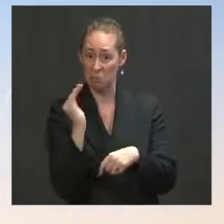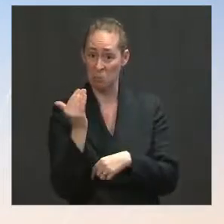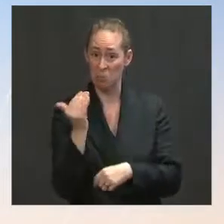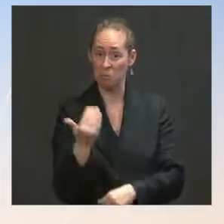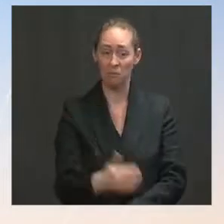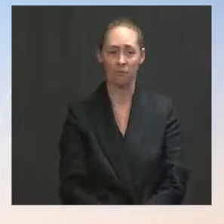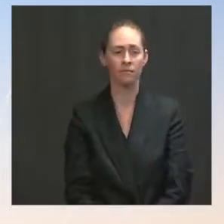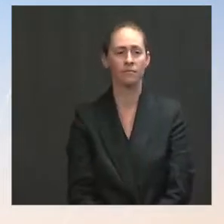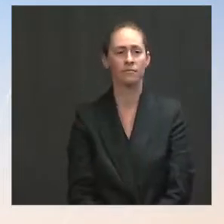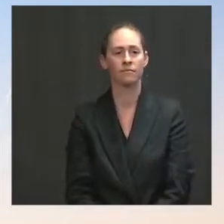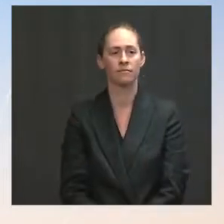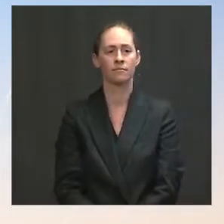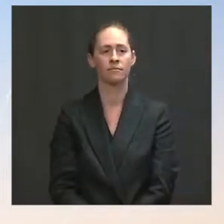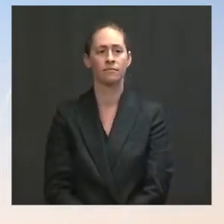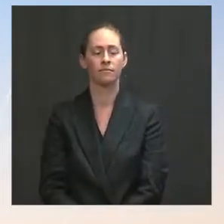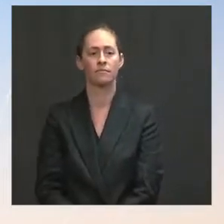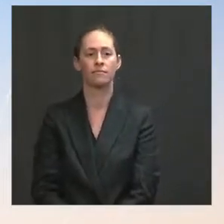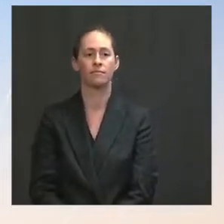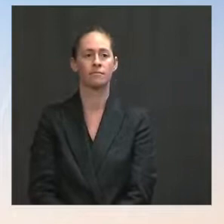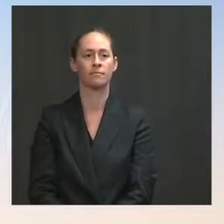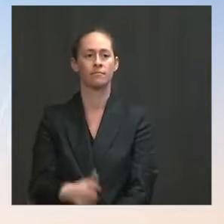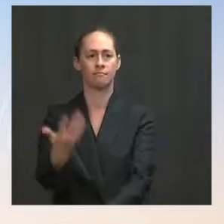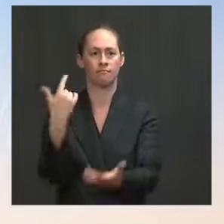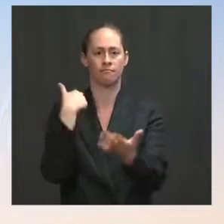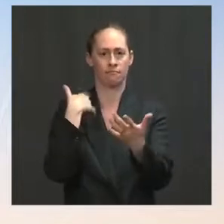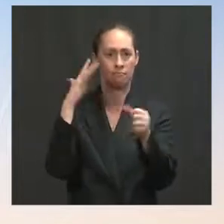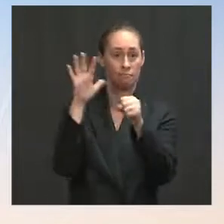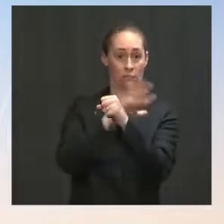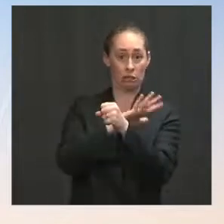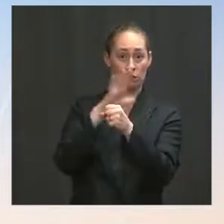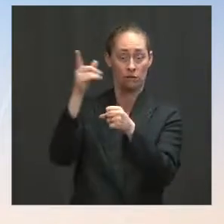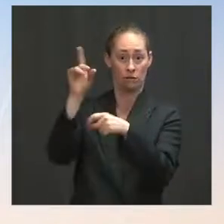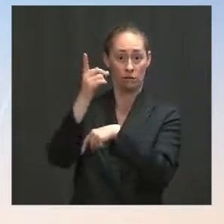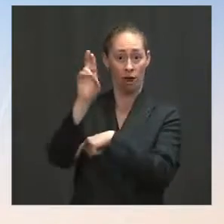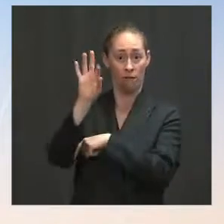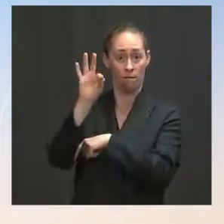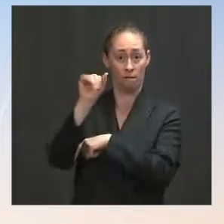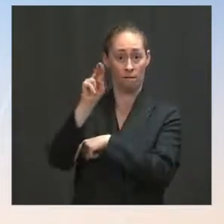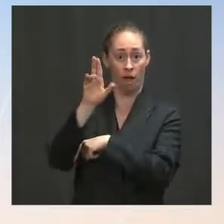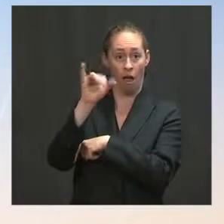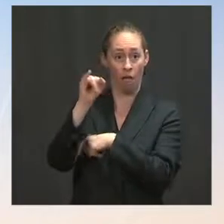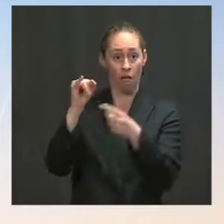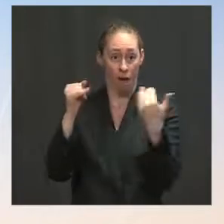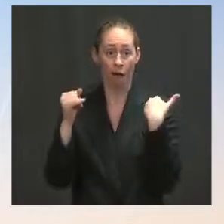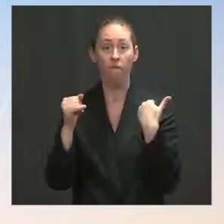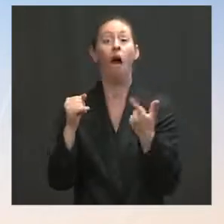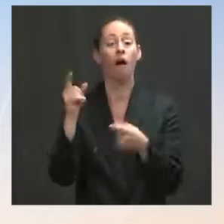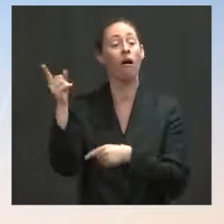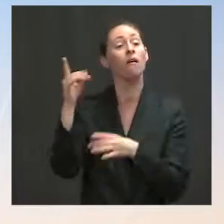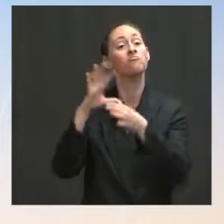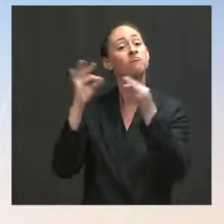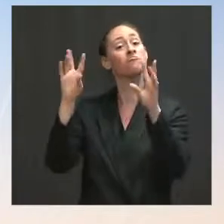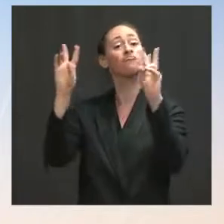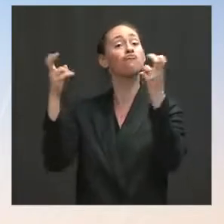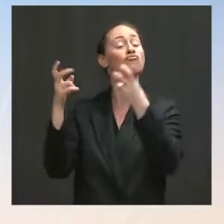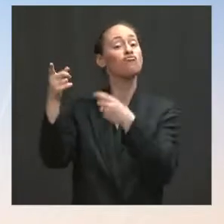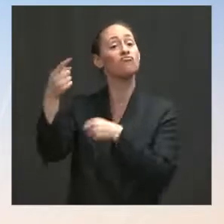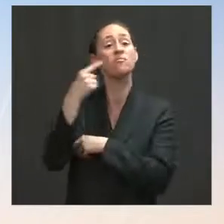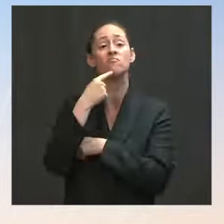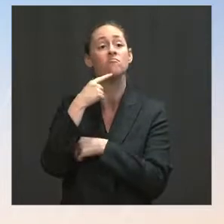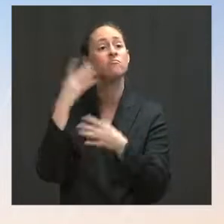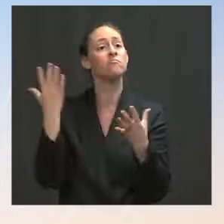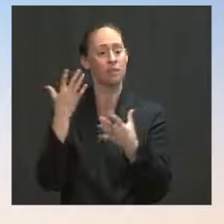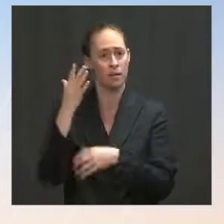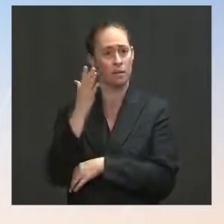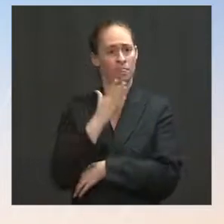in front of me, but I will say that. I do have it. Oh, go ahead. Let's hear it. He said, I've been of this opinion, and I remain